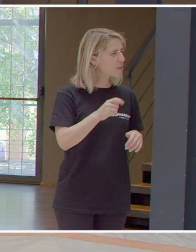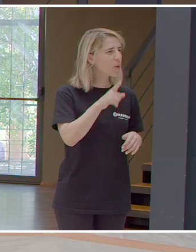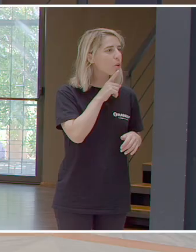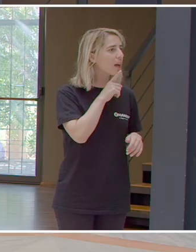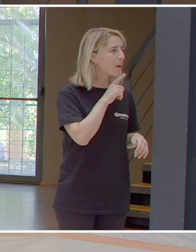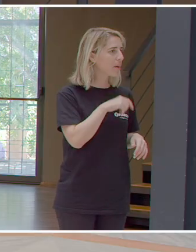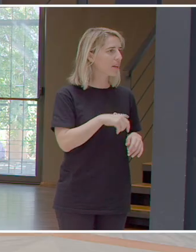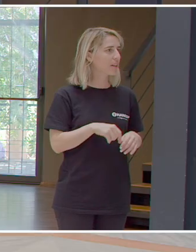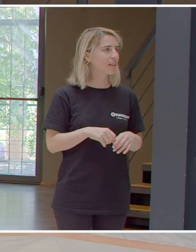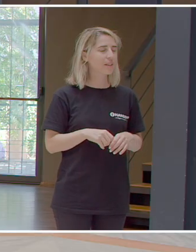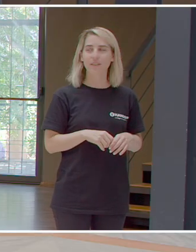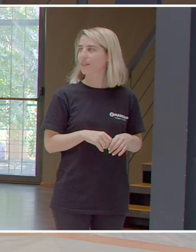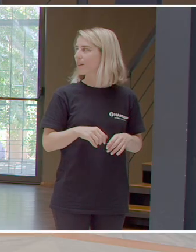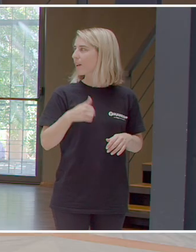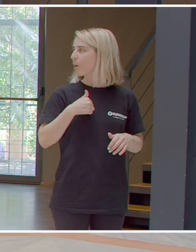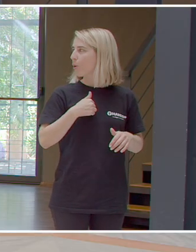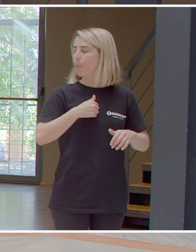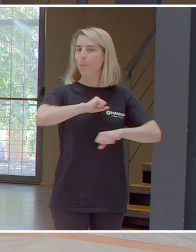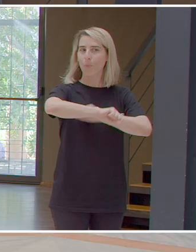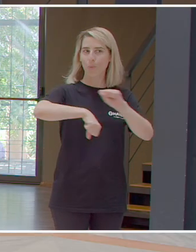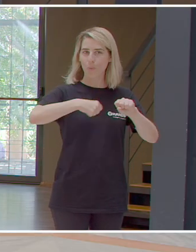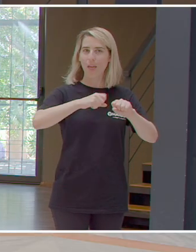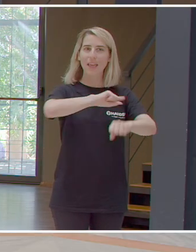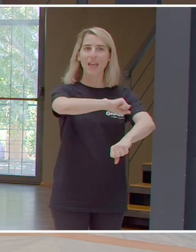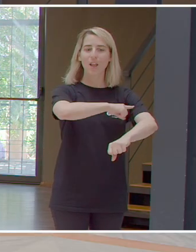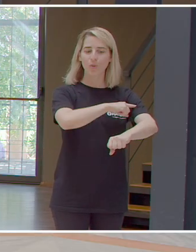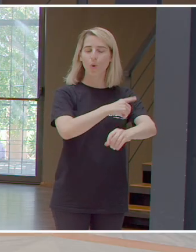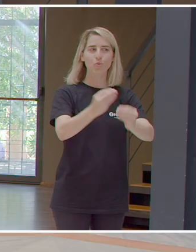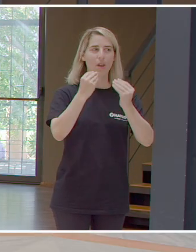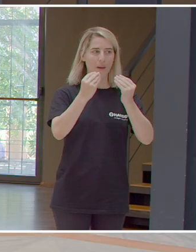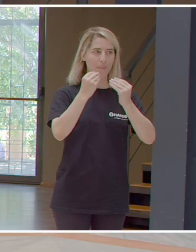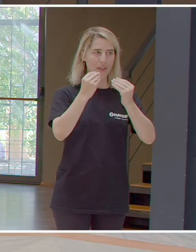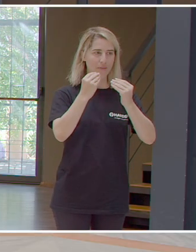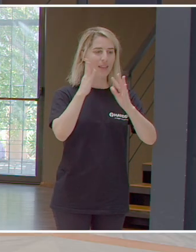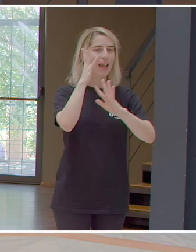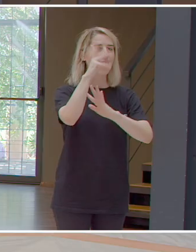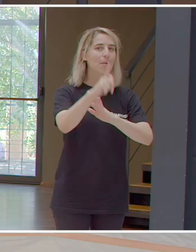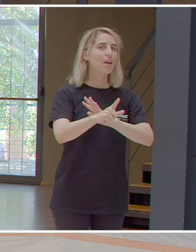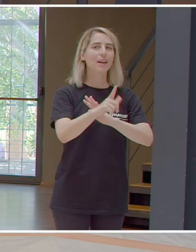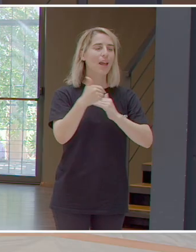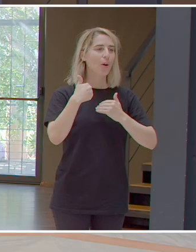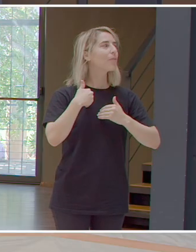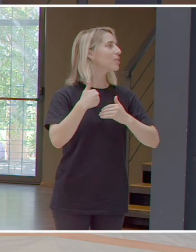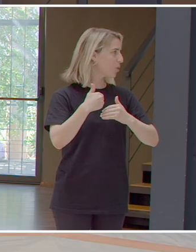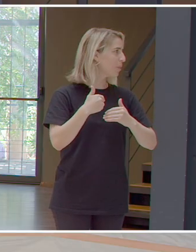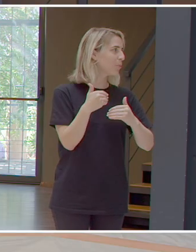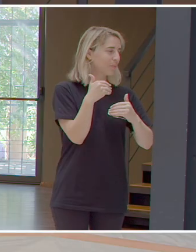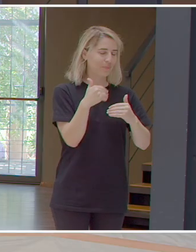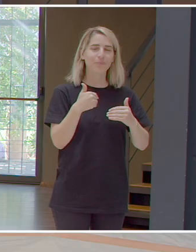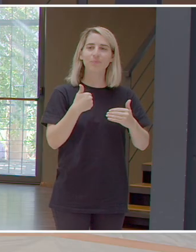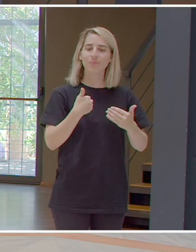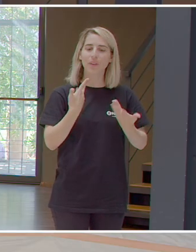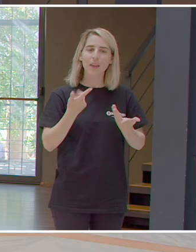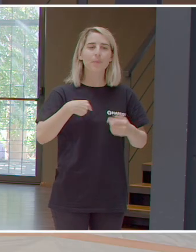I've been training as a pathologist for over 2 years now, and on a daily basis, I'm giving diagnoses like